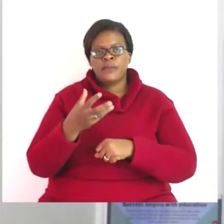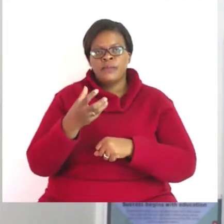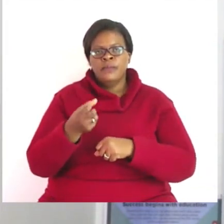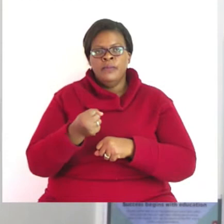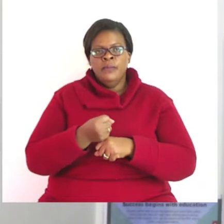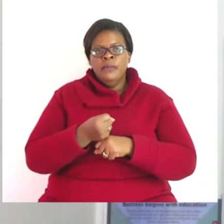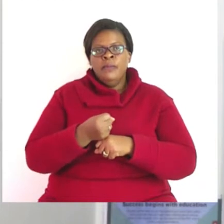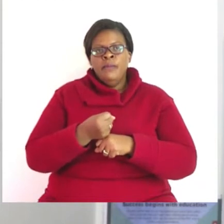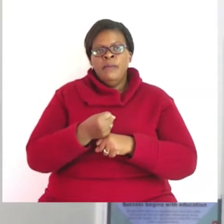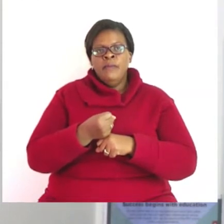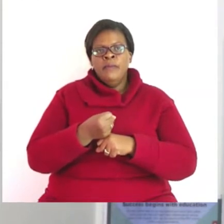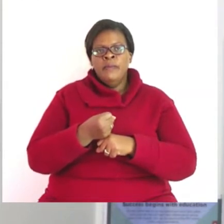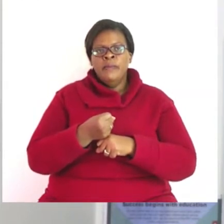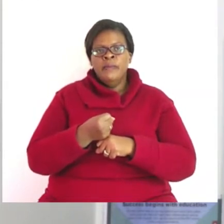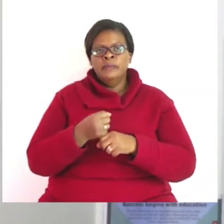composite